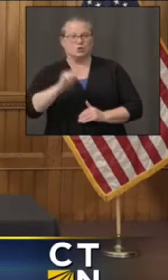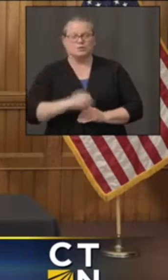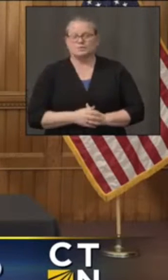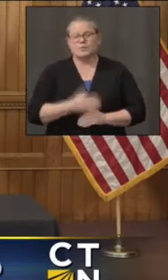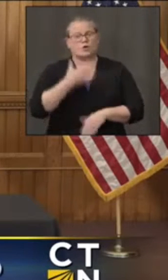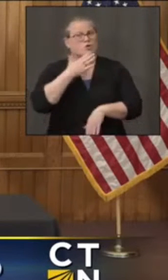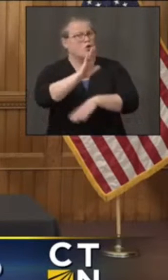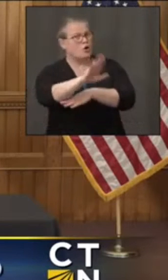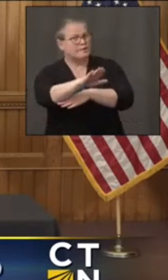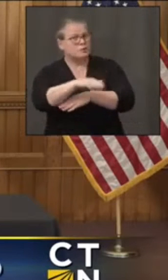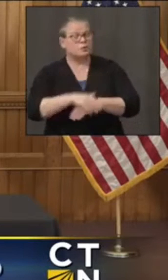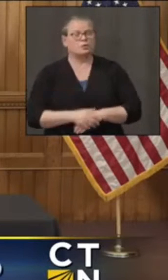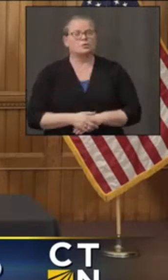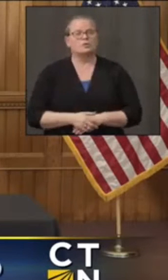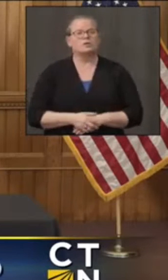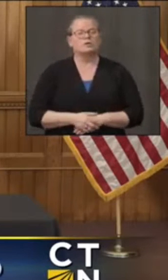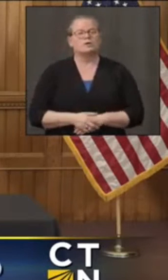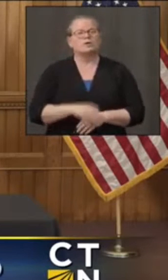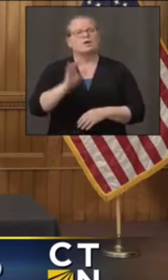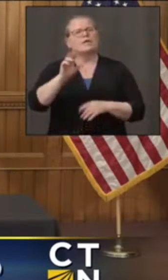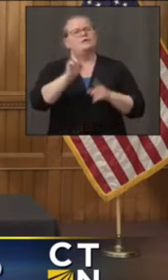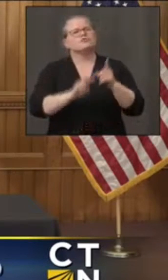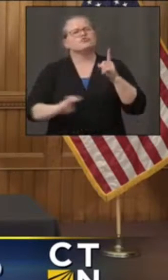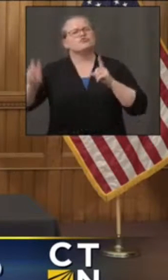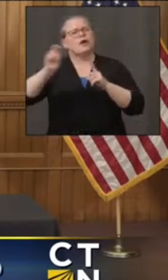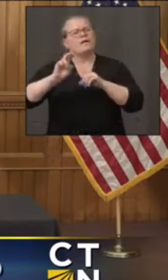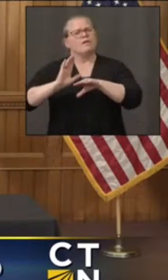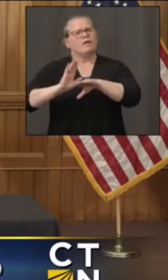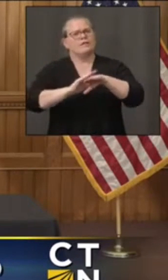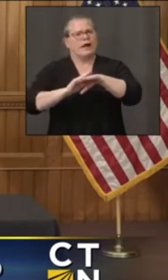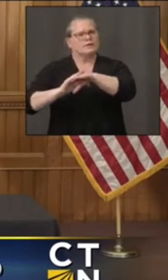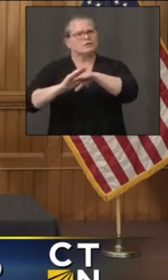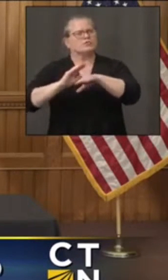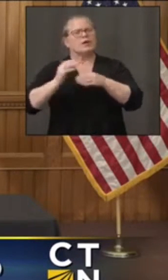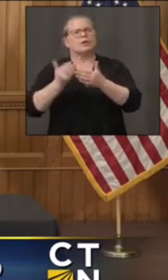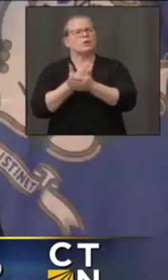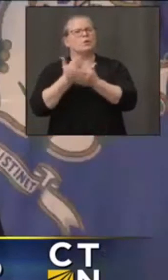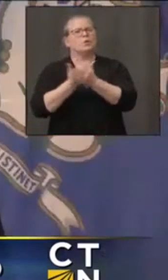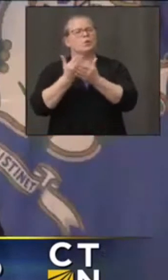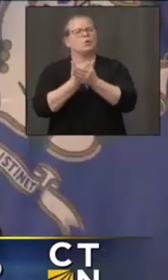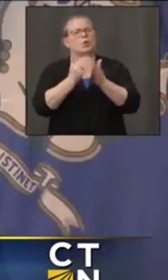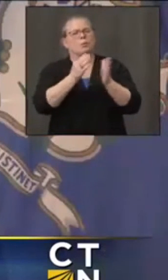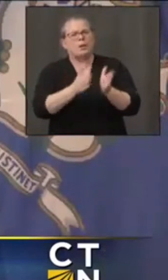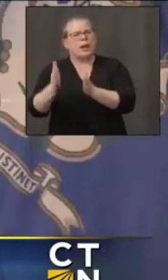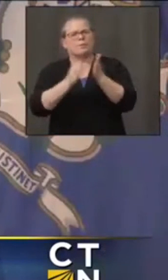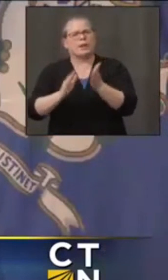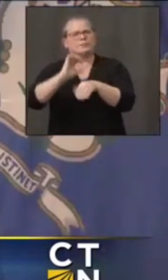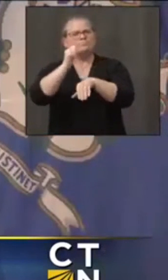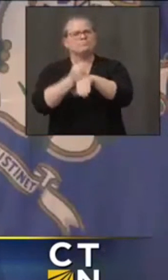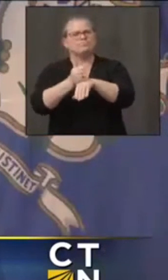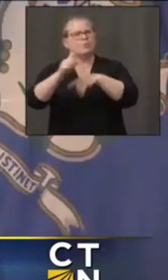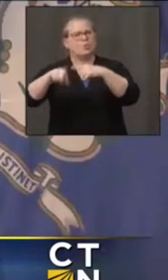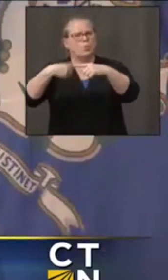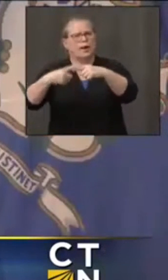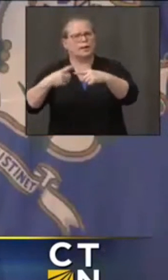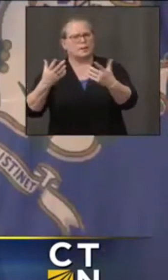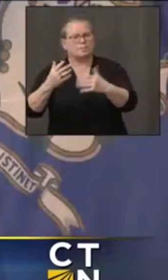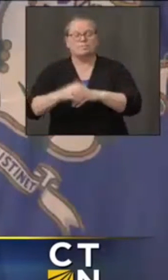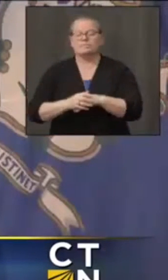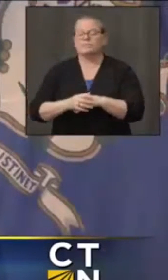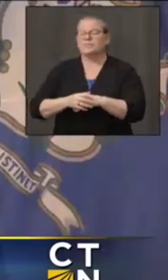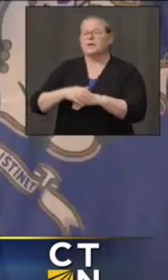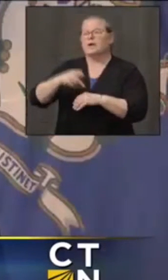new travel advisory metric go into effect? Paul's still in discussions with New York and New Jersey,